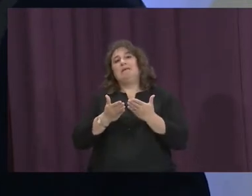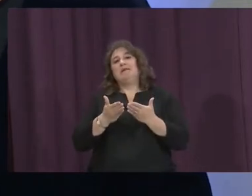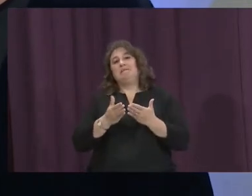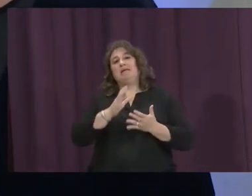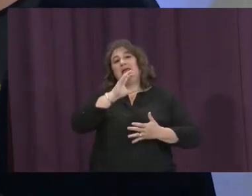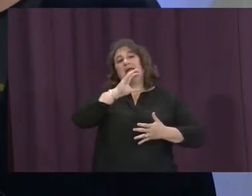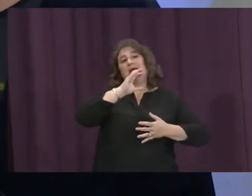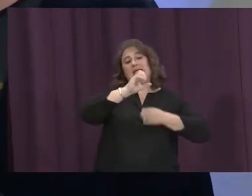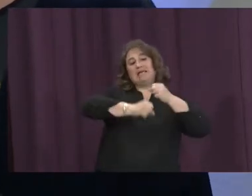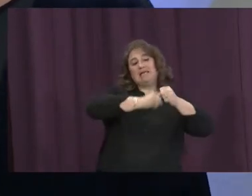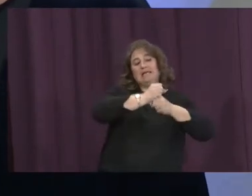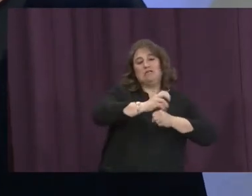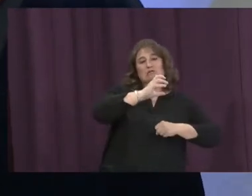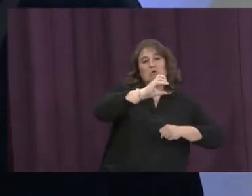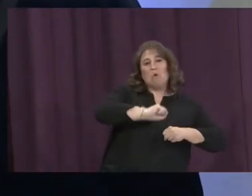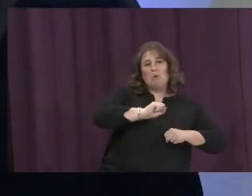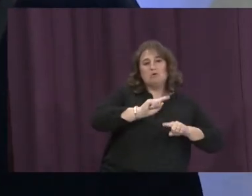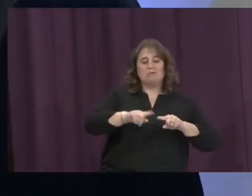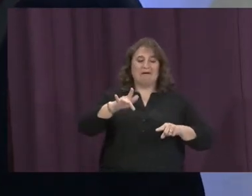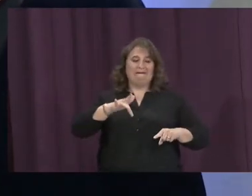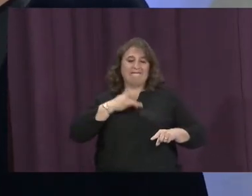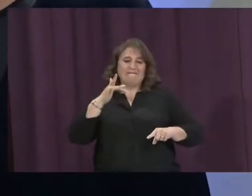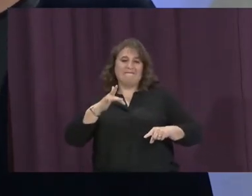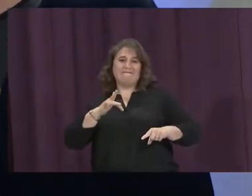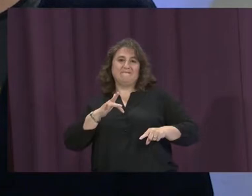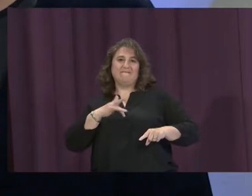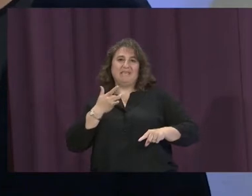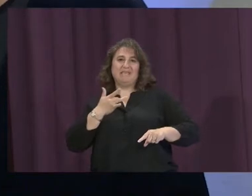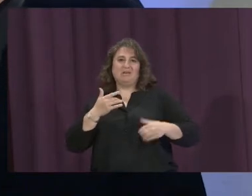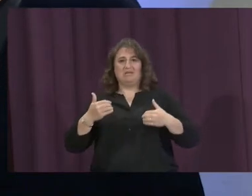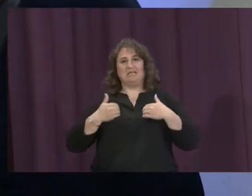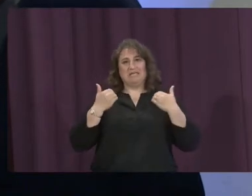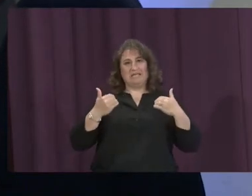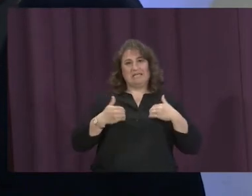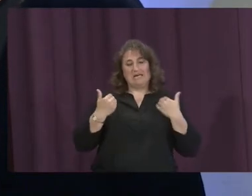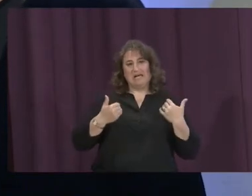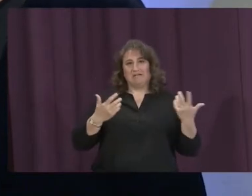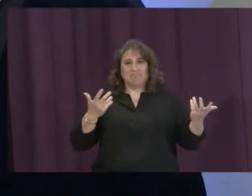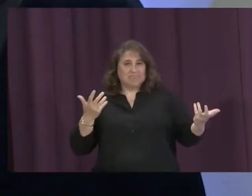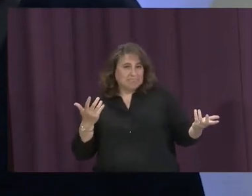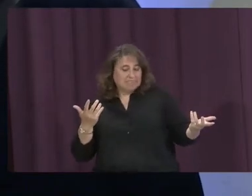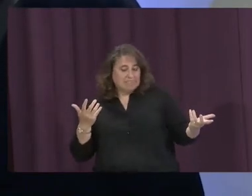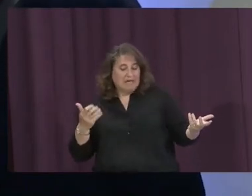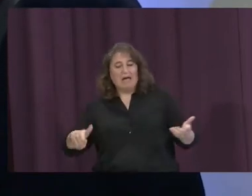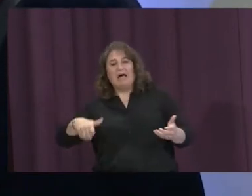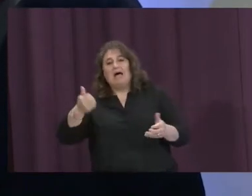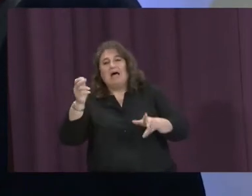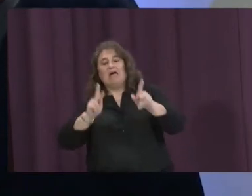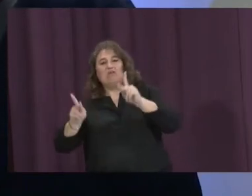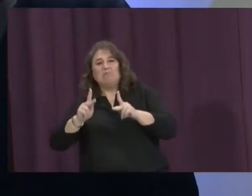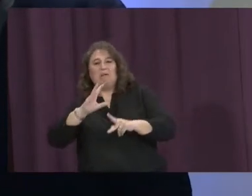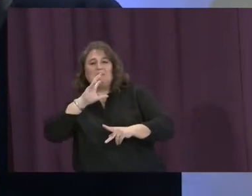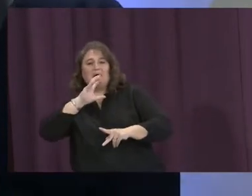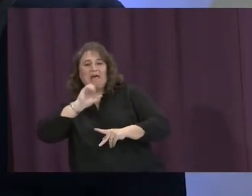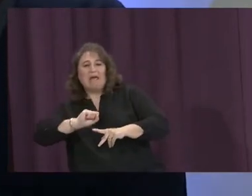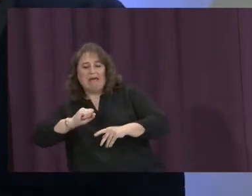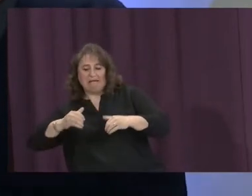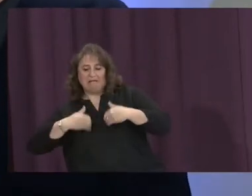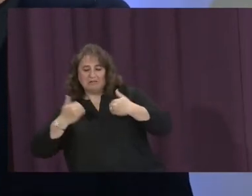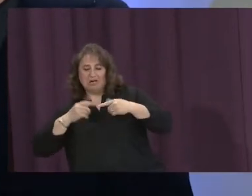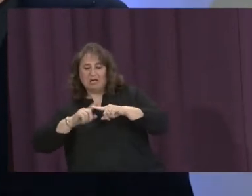You know, some of us could be, you know, younger and very grounded. So, there's lots of diversity there with age,